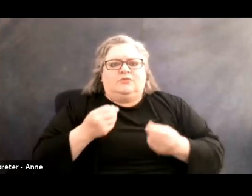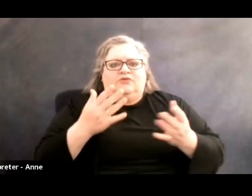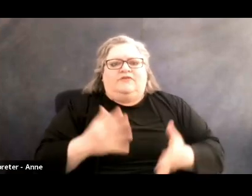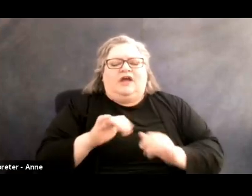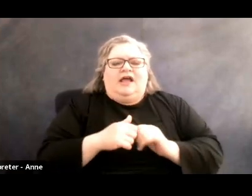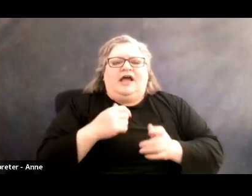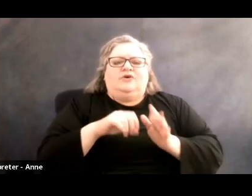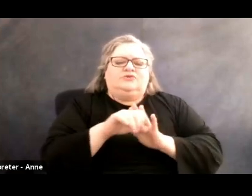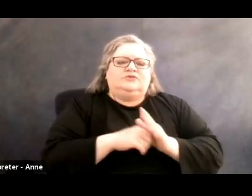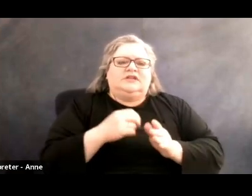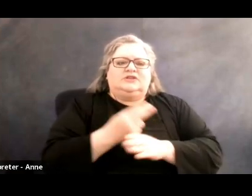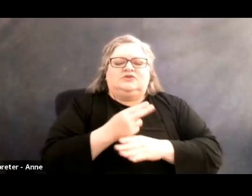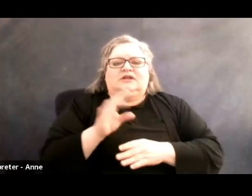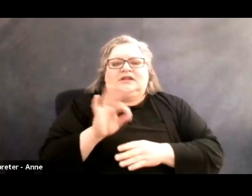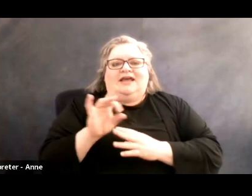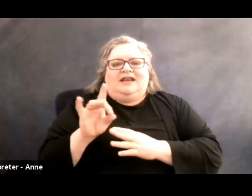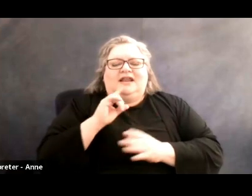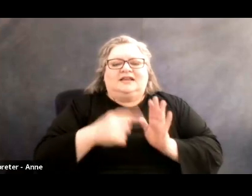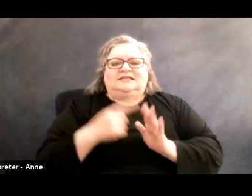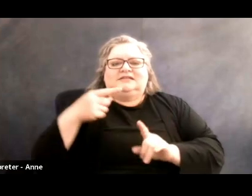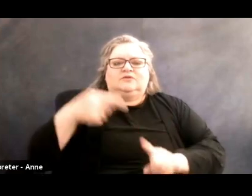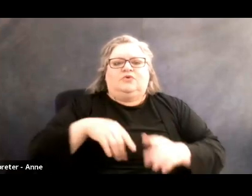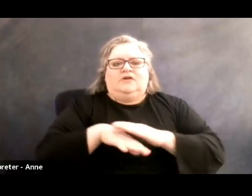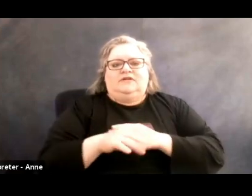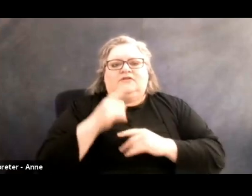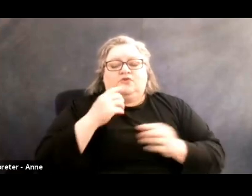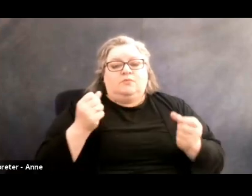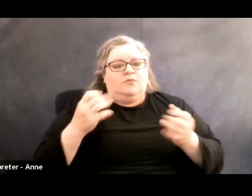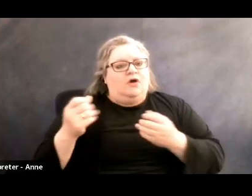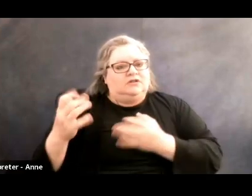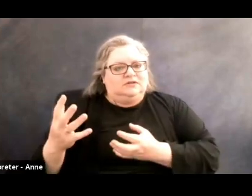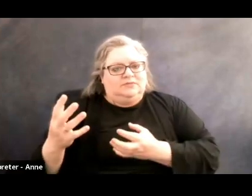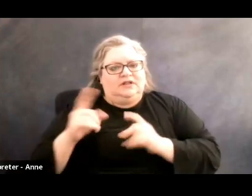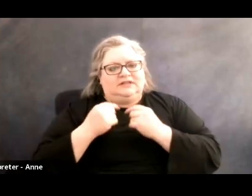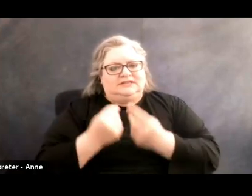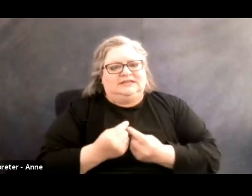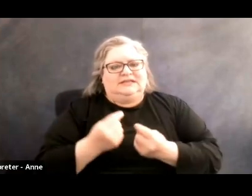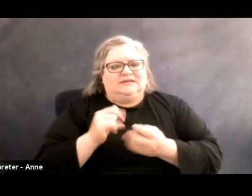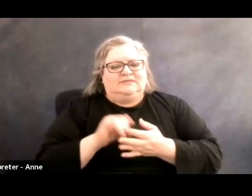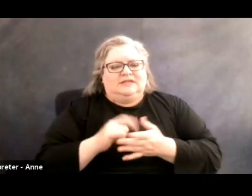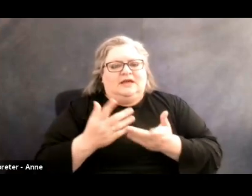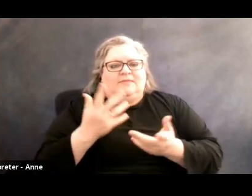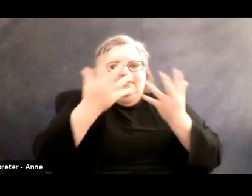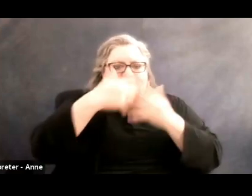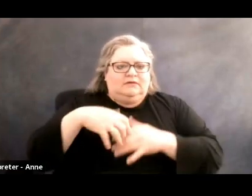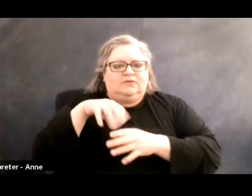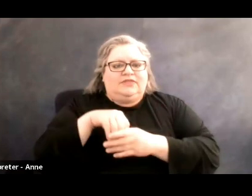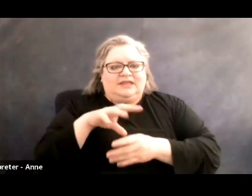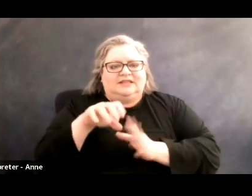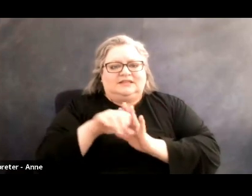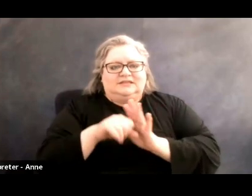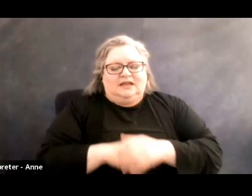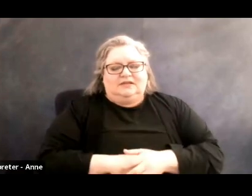utilize 988 as a single point access for multiple teams that may be aligned within the state?